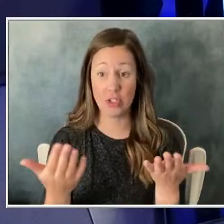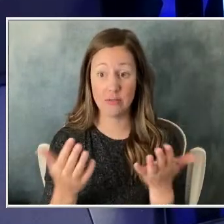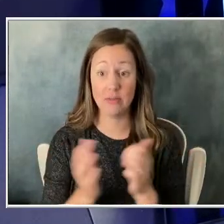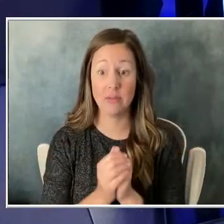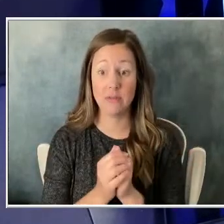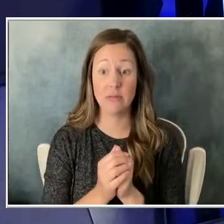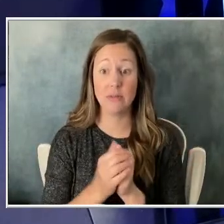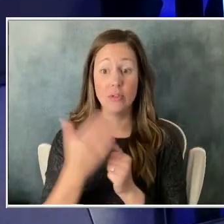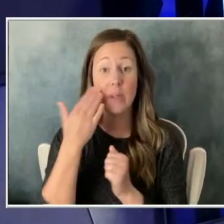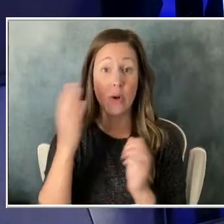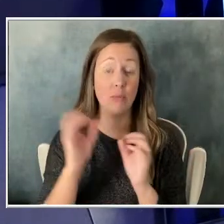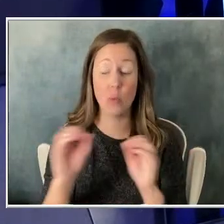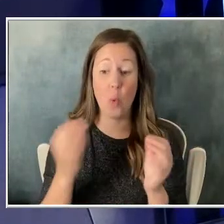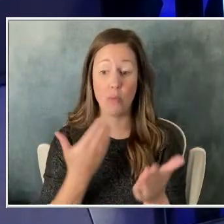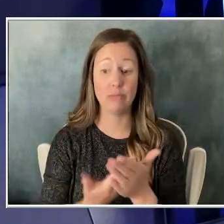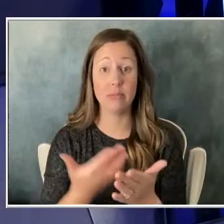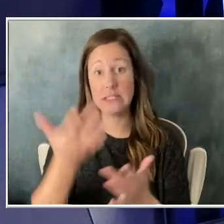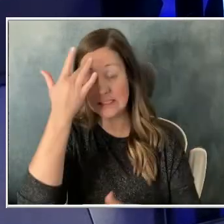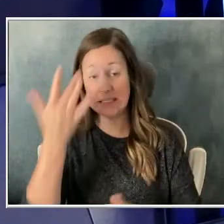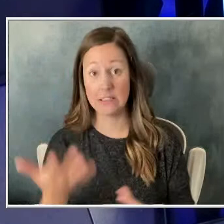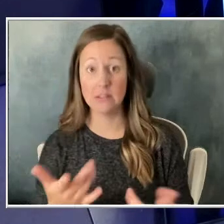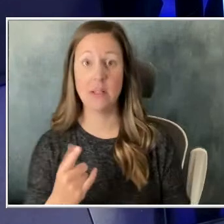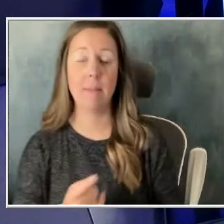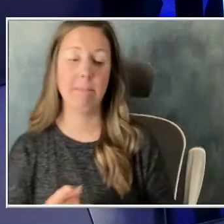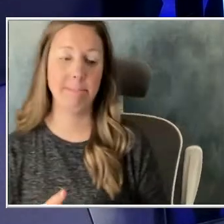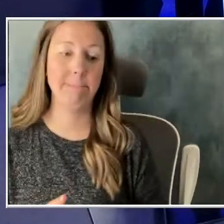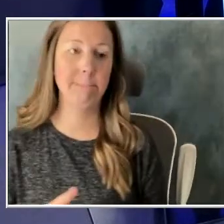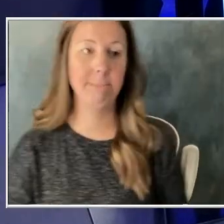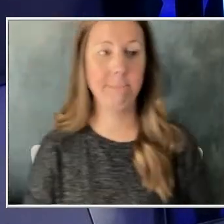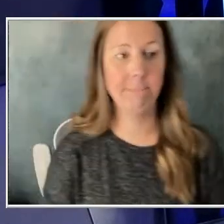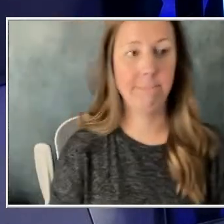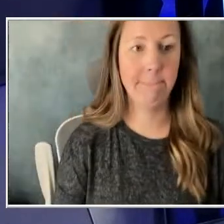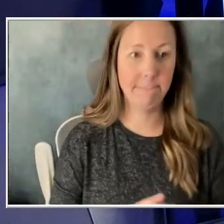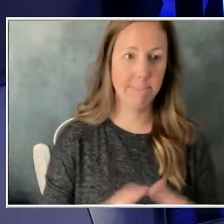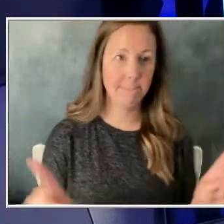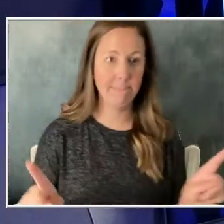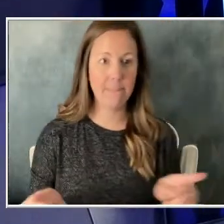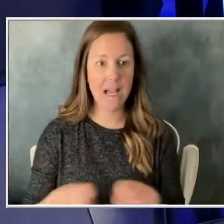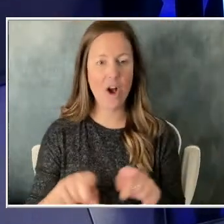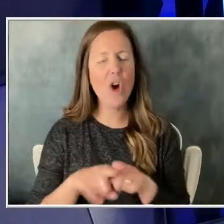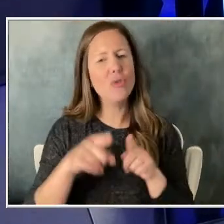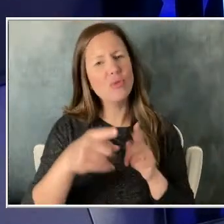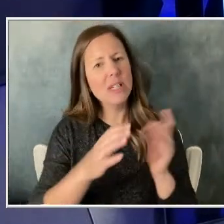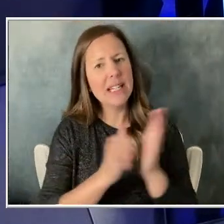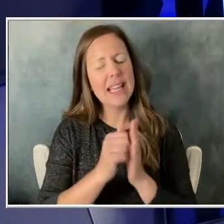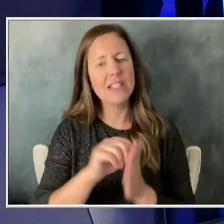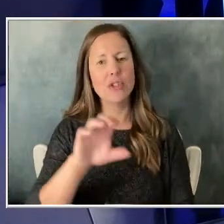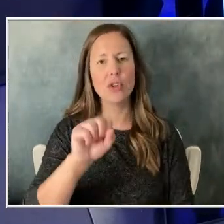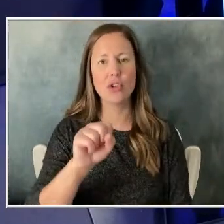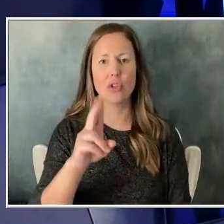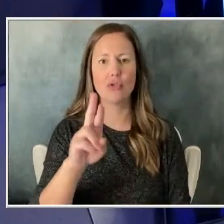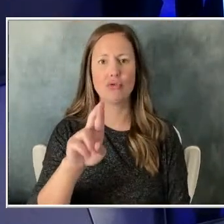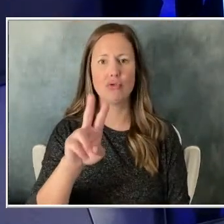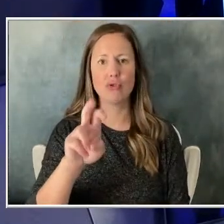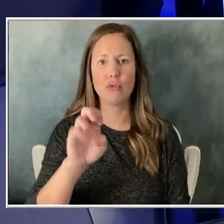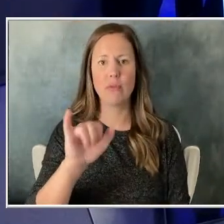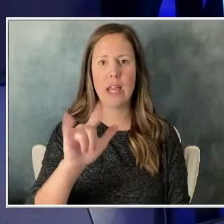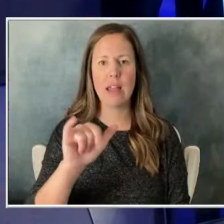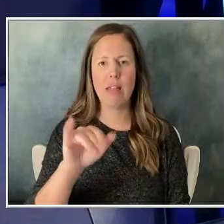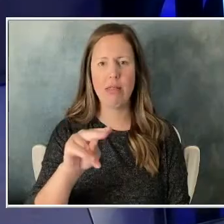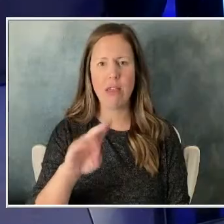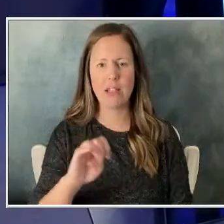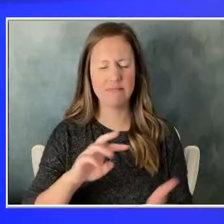disease. But medically speaking, she's also getting what's called cancer surveillance. What does that surveillance entail for her?